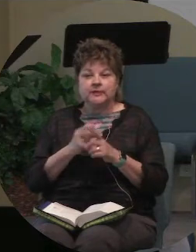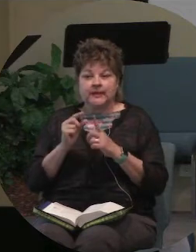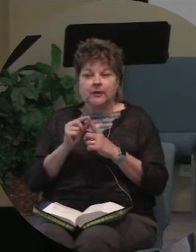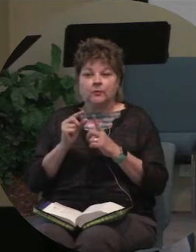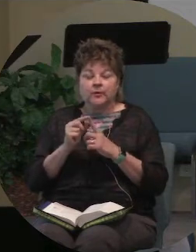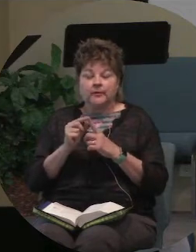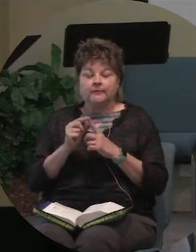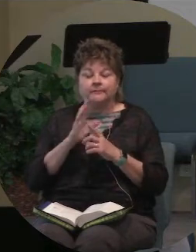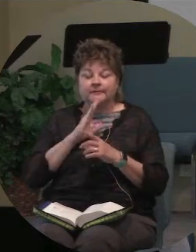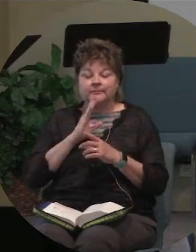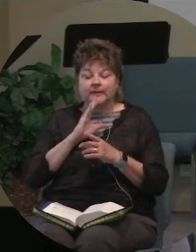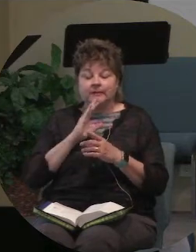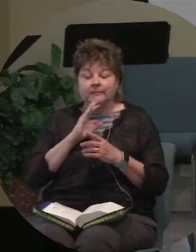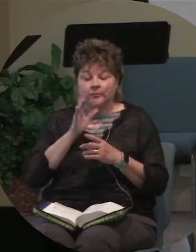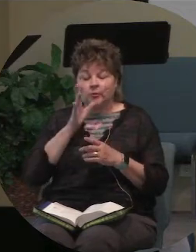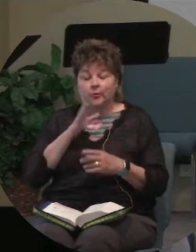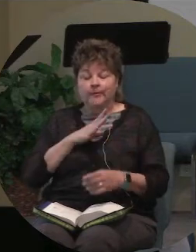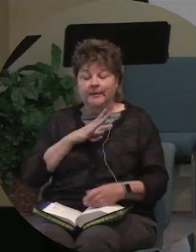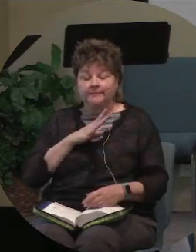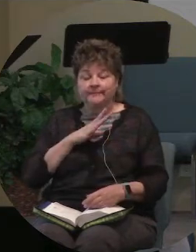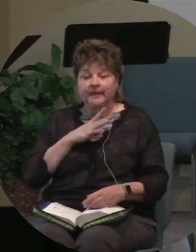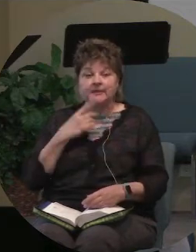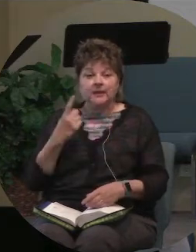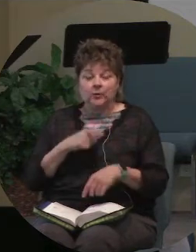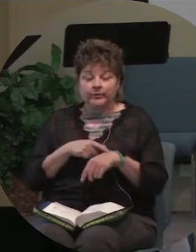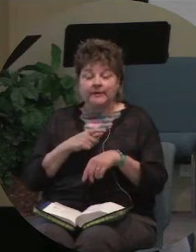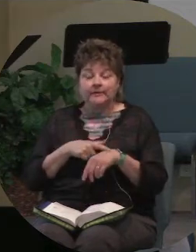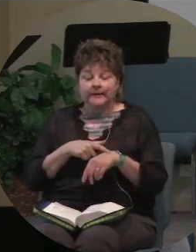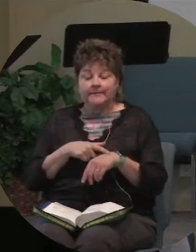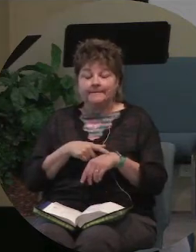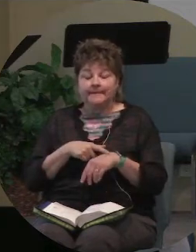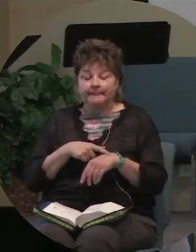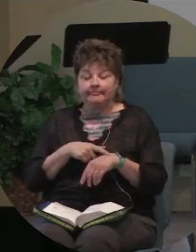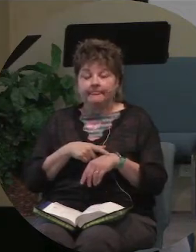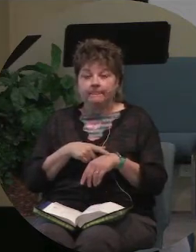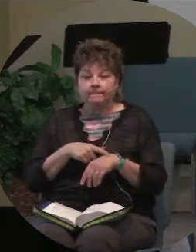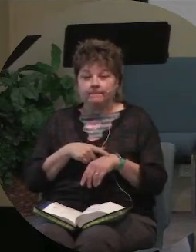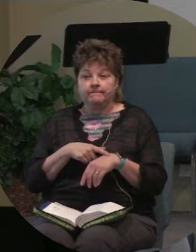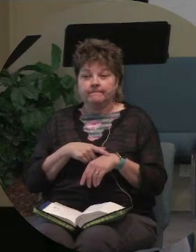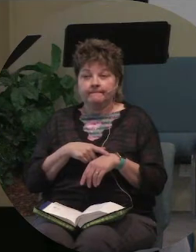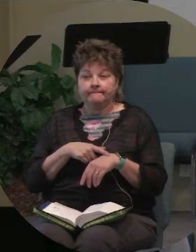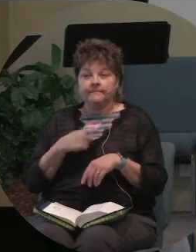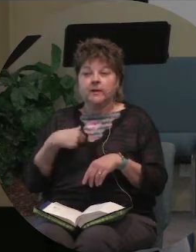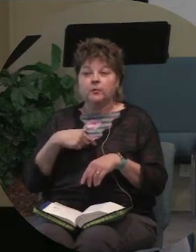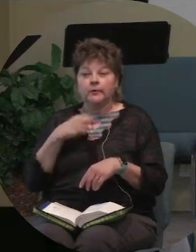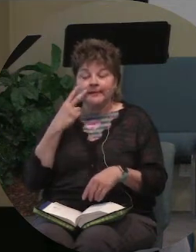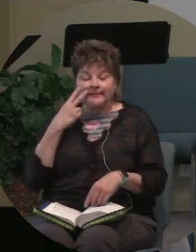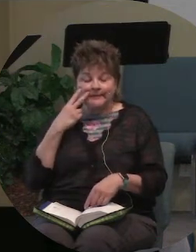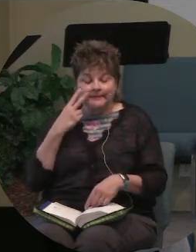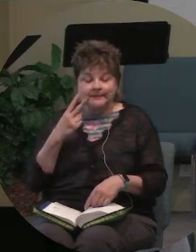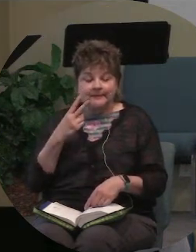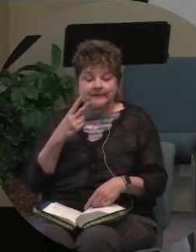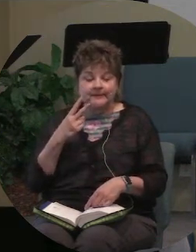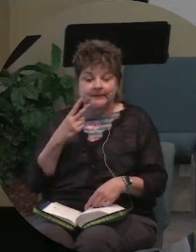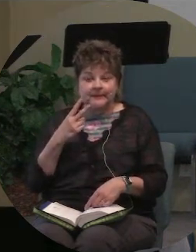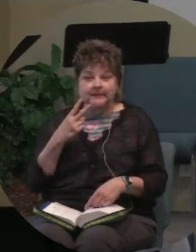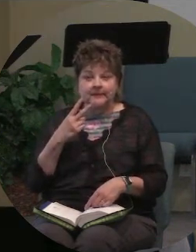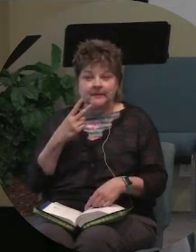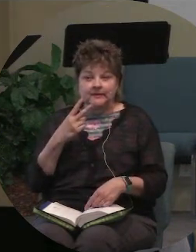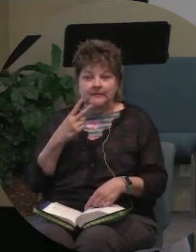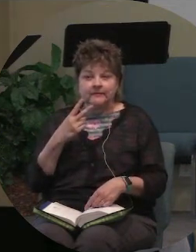woman. It's the only time that we see